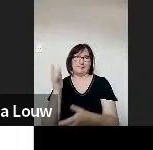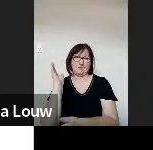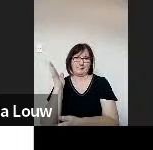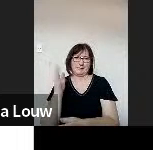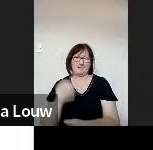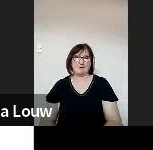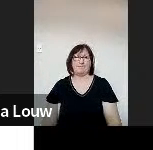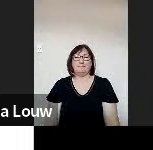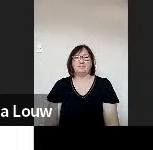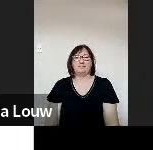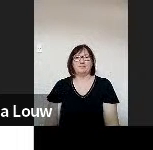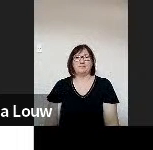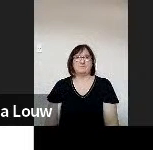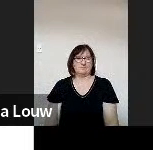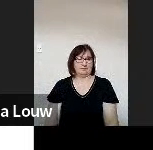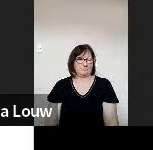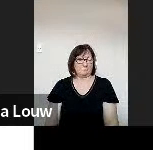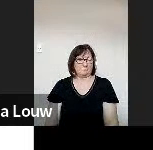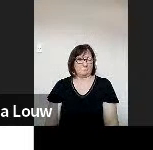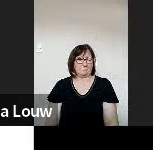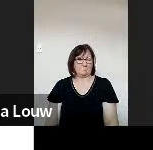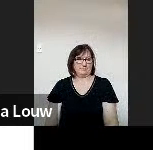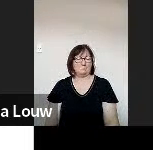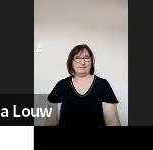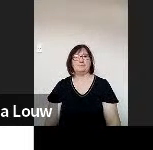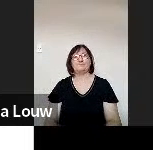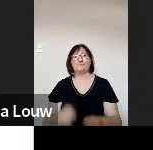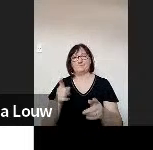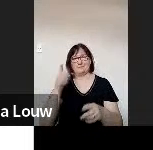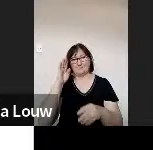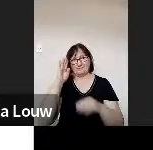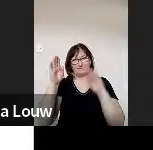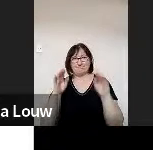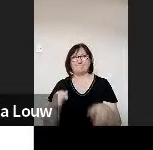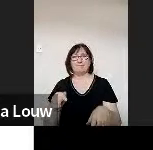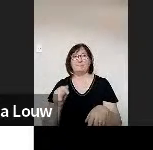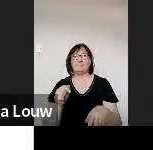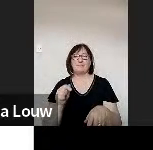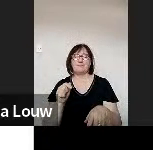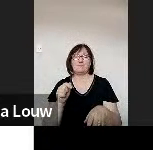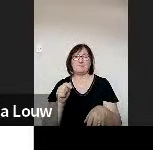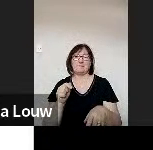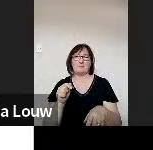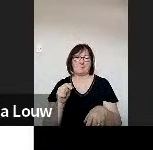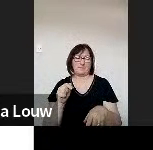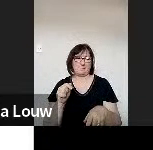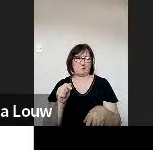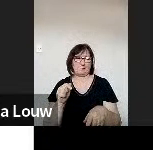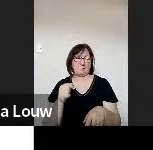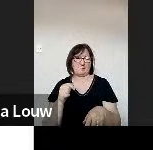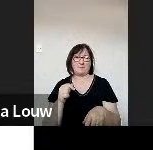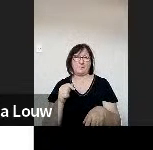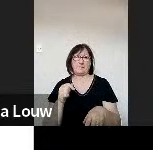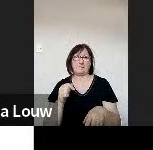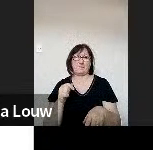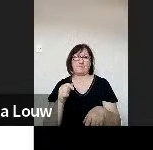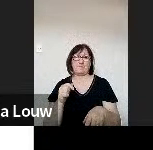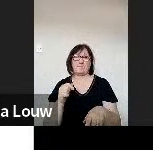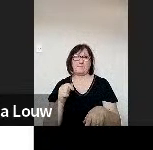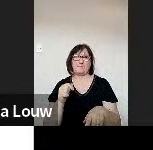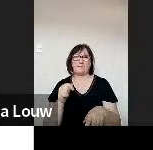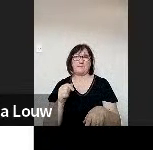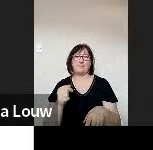Good evening, ladies and gentlemen. My name is Selwane Molebadzi. Allow me to appreciate the